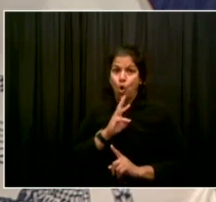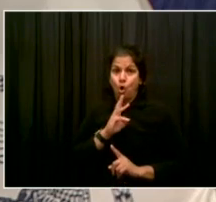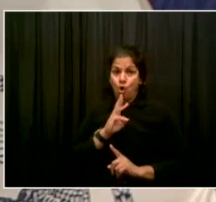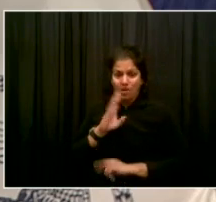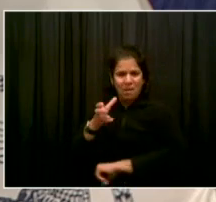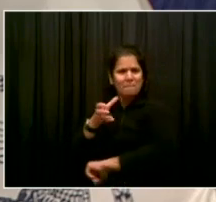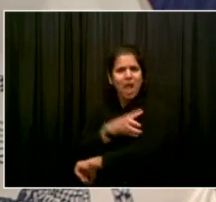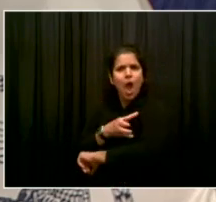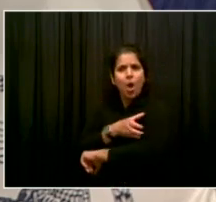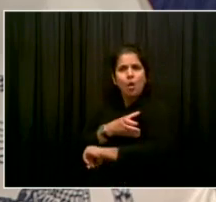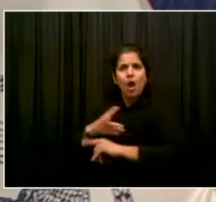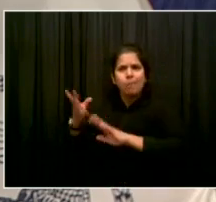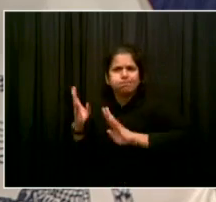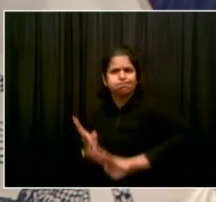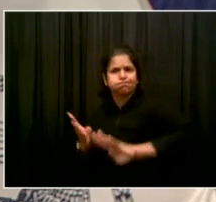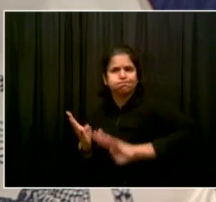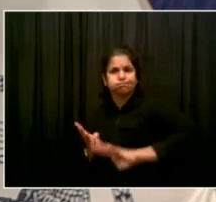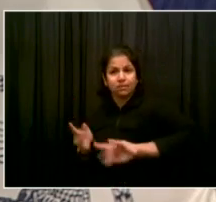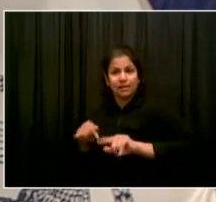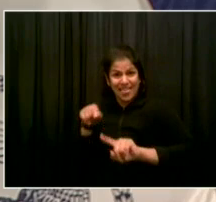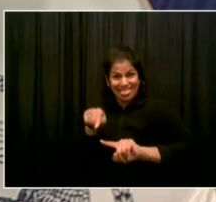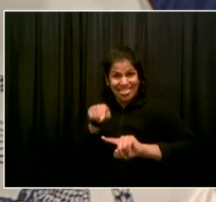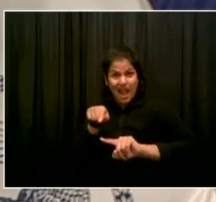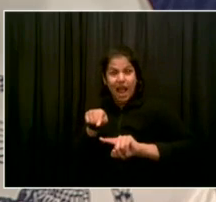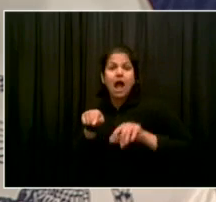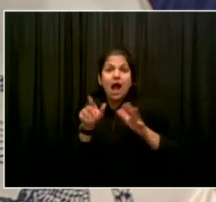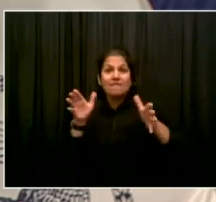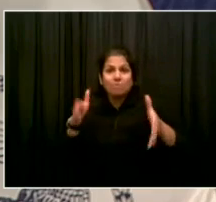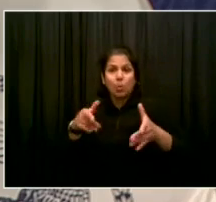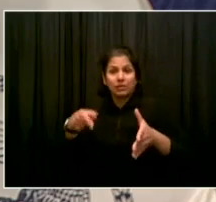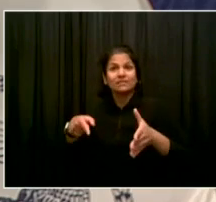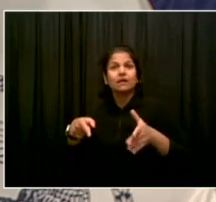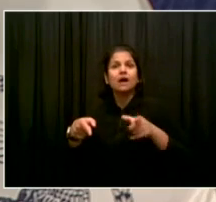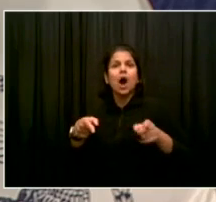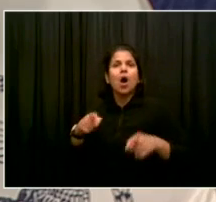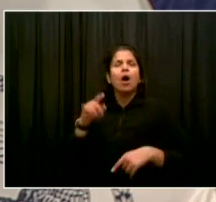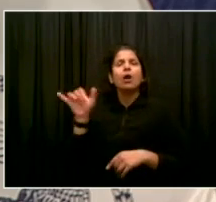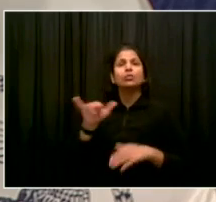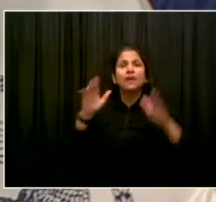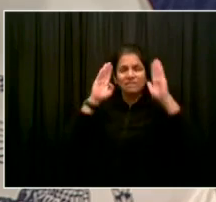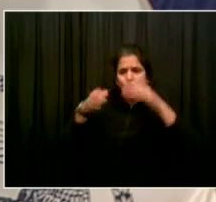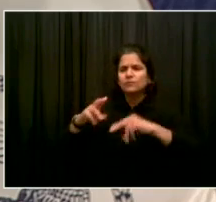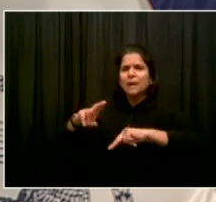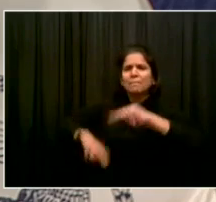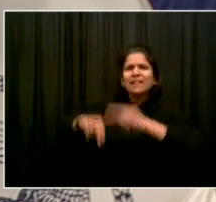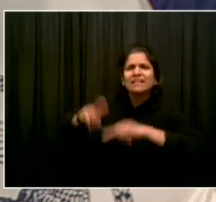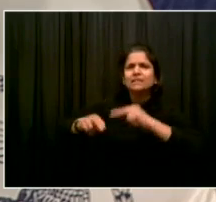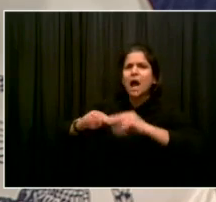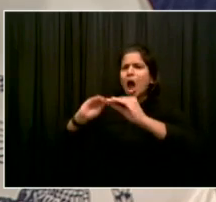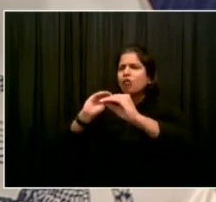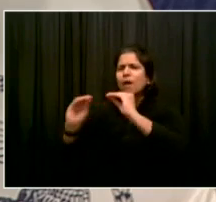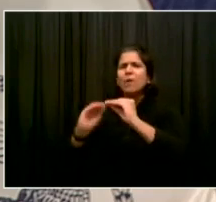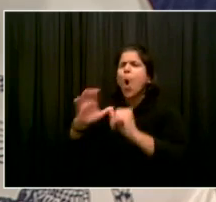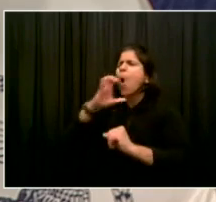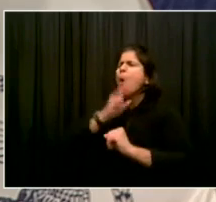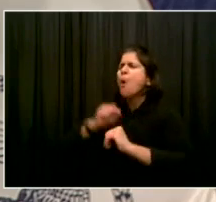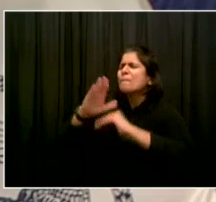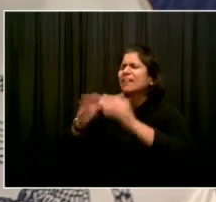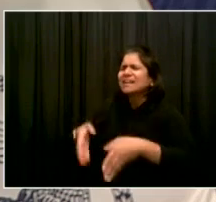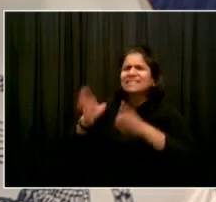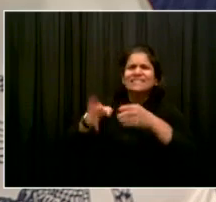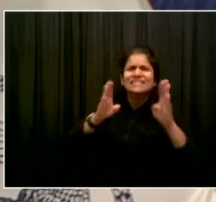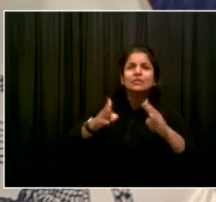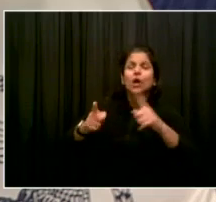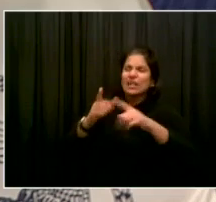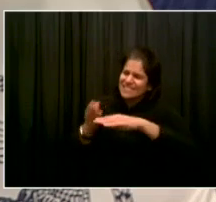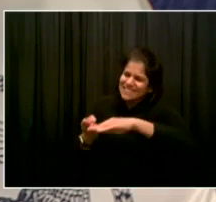actions to conserve power, to retrofit our buildings, to make all the pieces come together so we could do clean